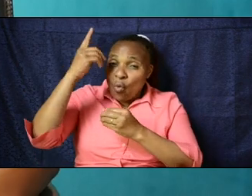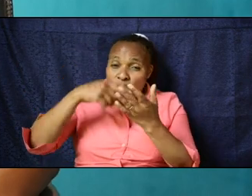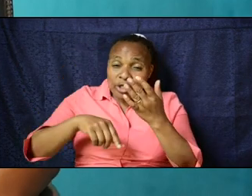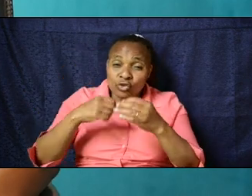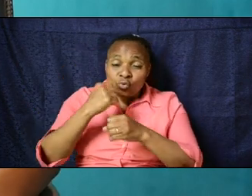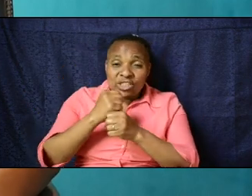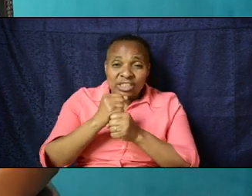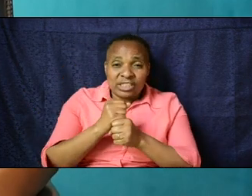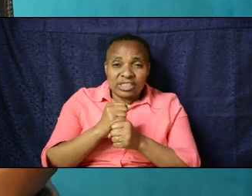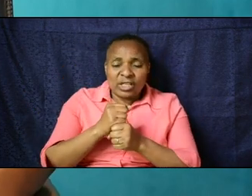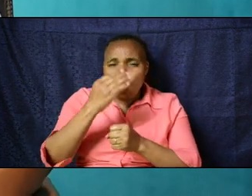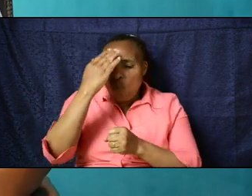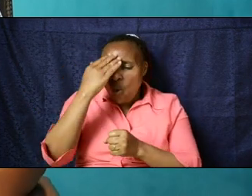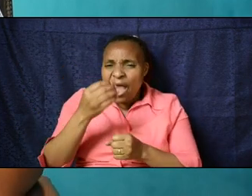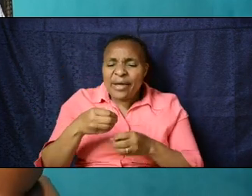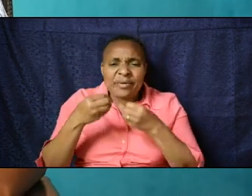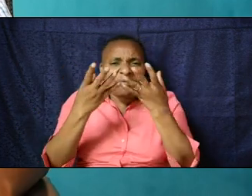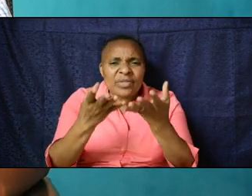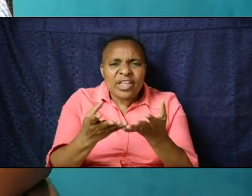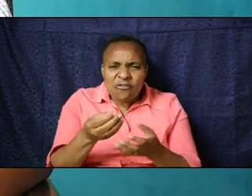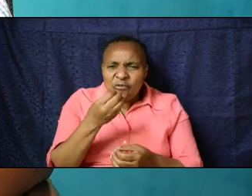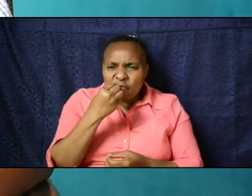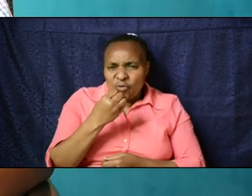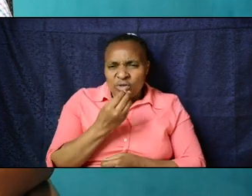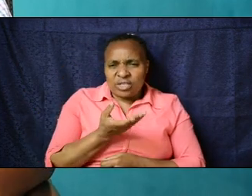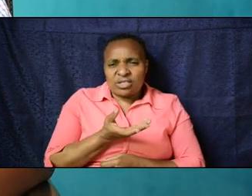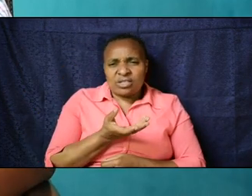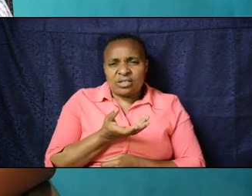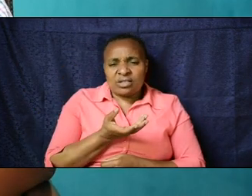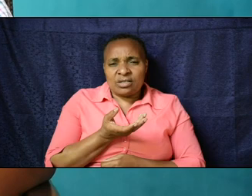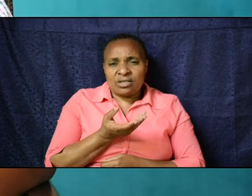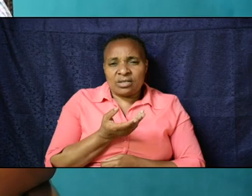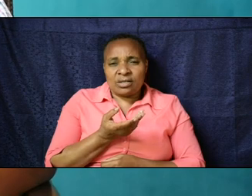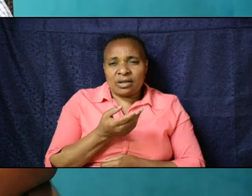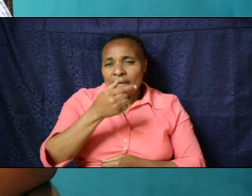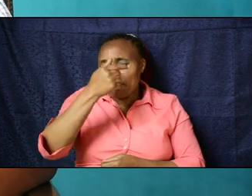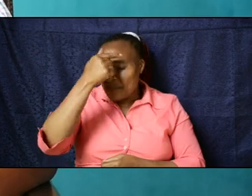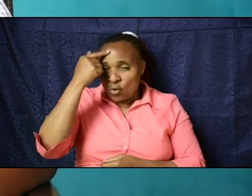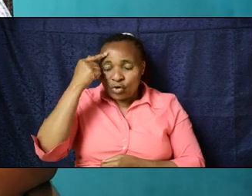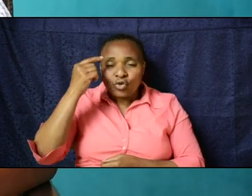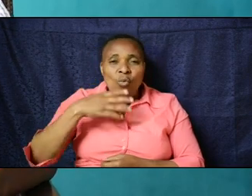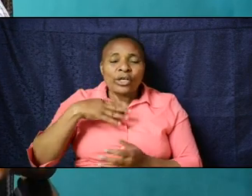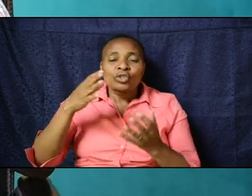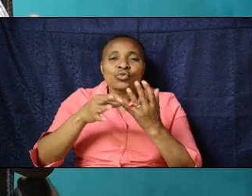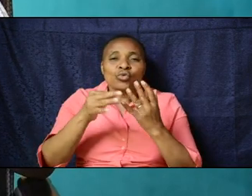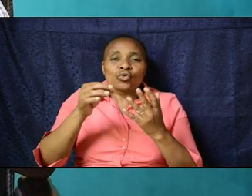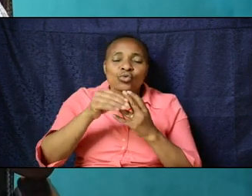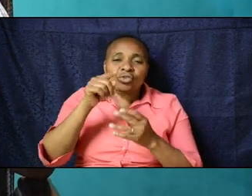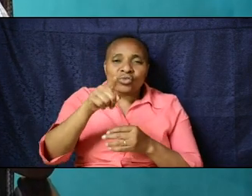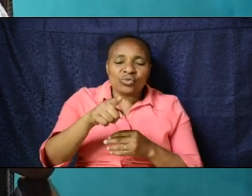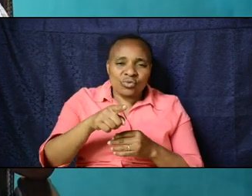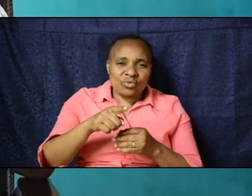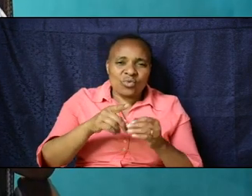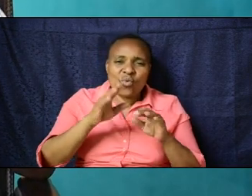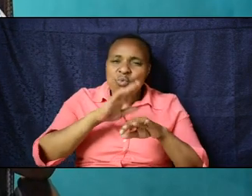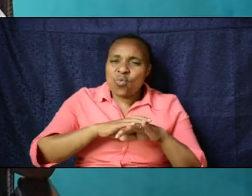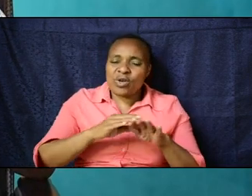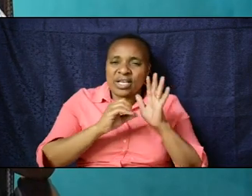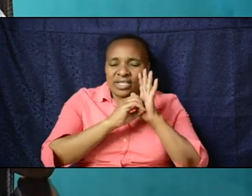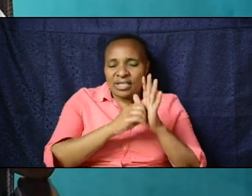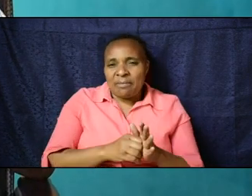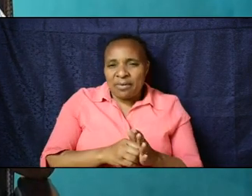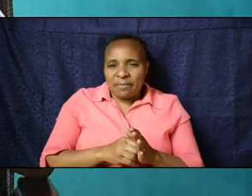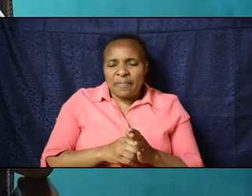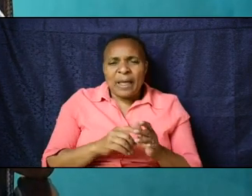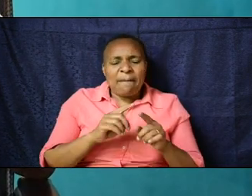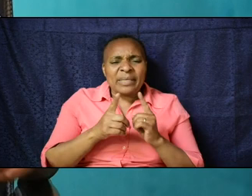food. Mm. Why did you give them? Because you wanted them to elect you. Not quite a good example, but... Mm-hmm.